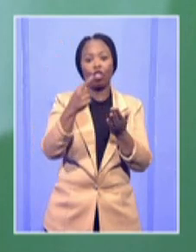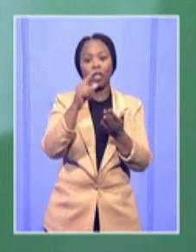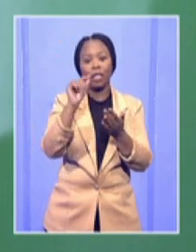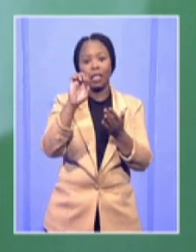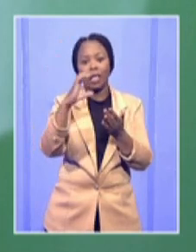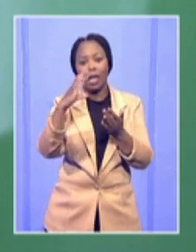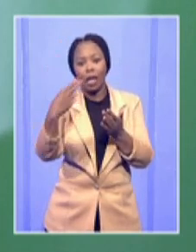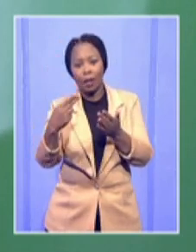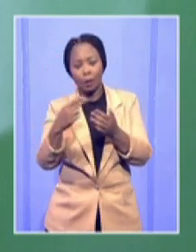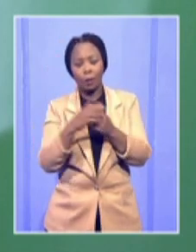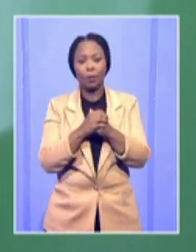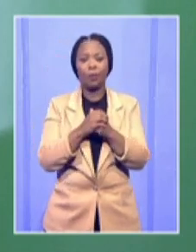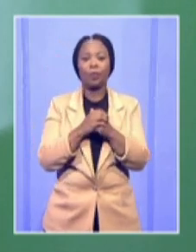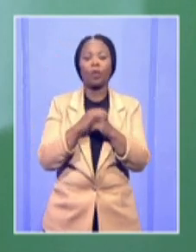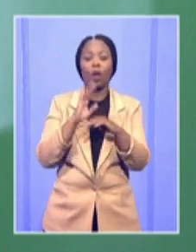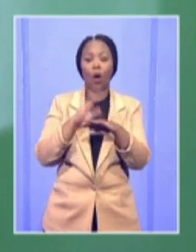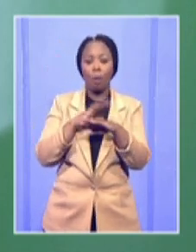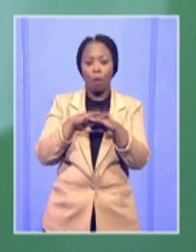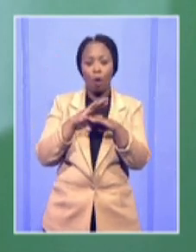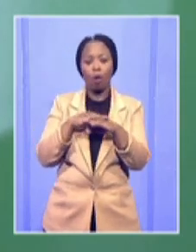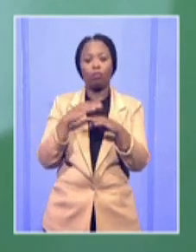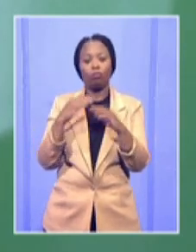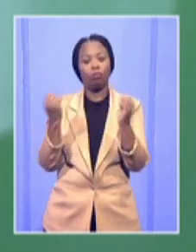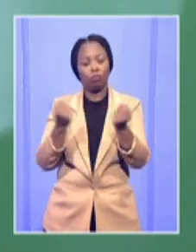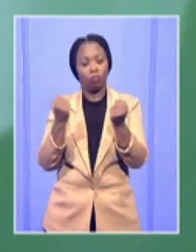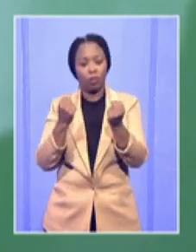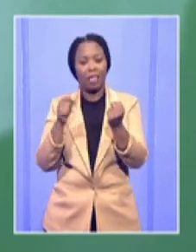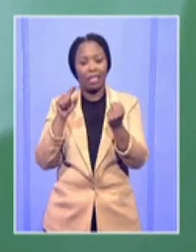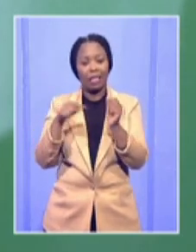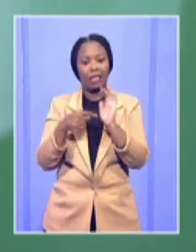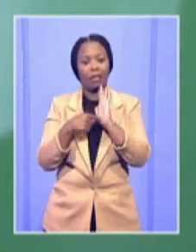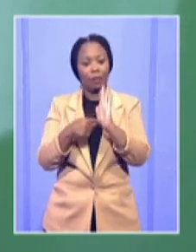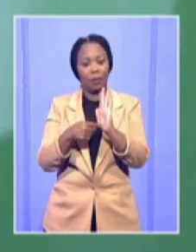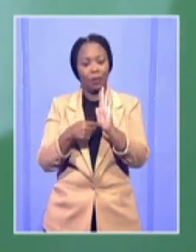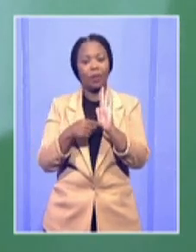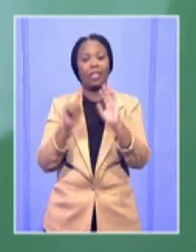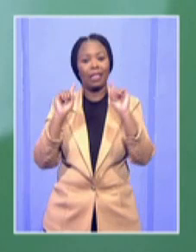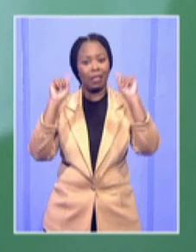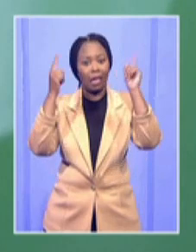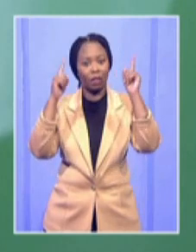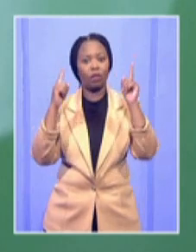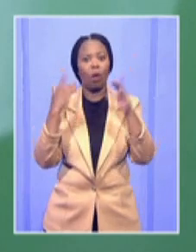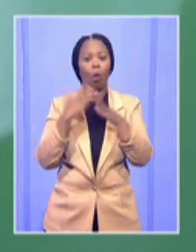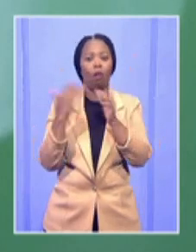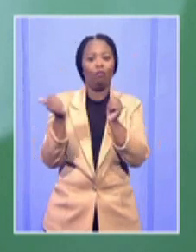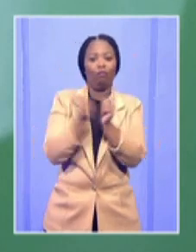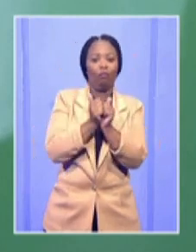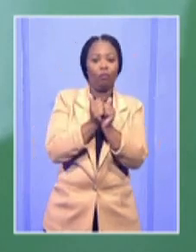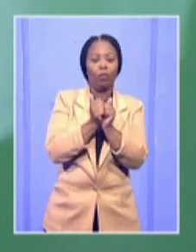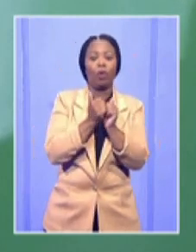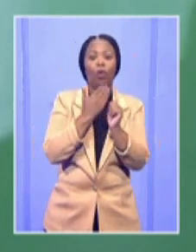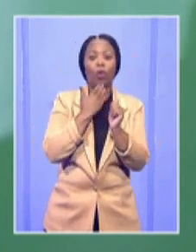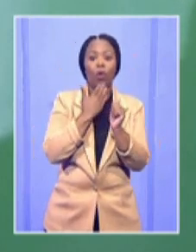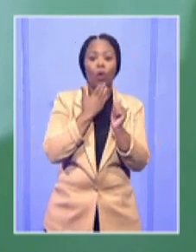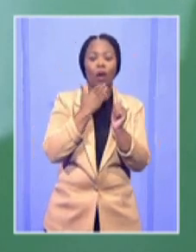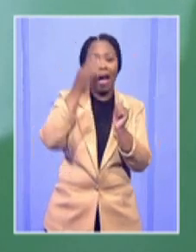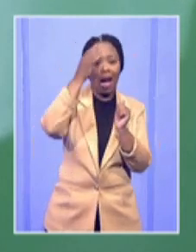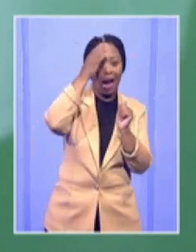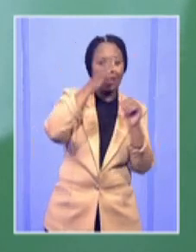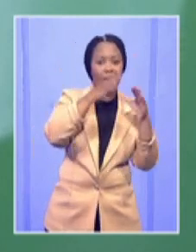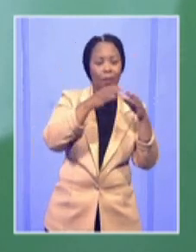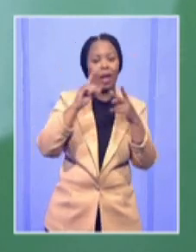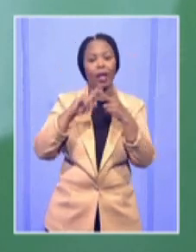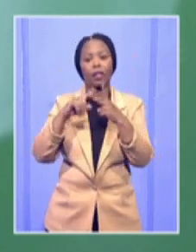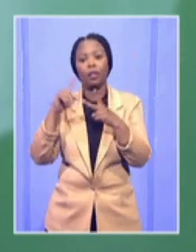DPME in producing this report, which demonstrates successful collaboration between government and academia in